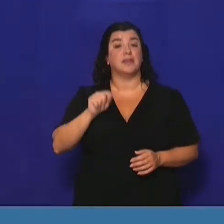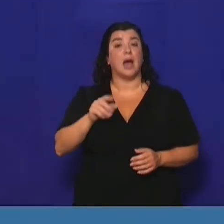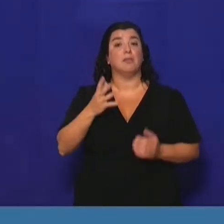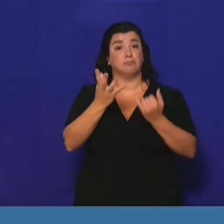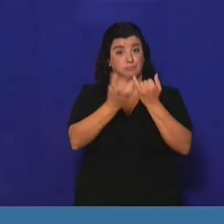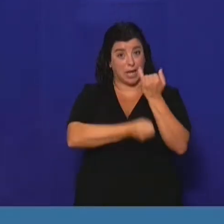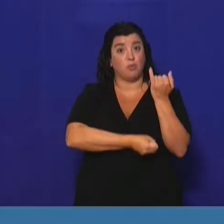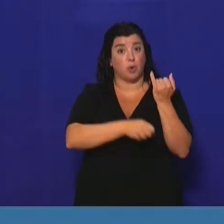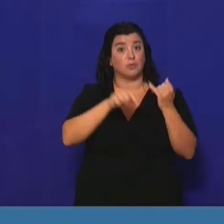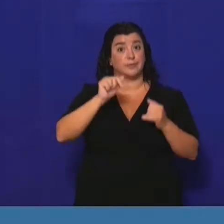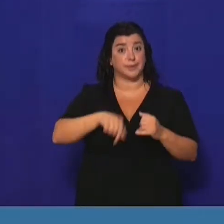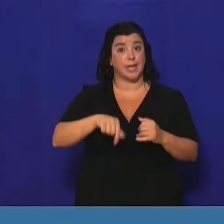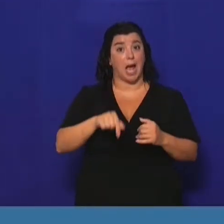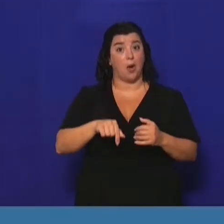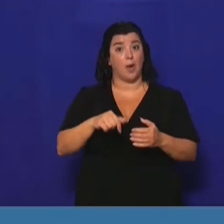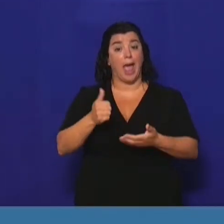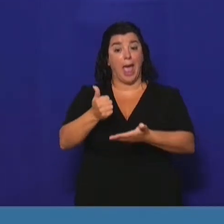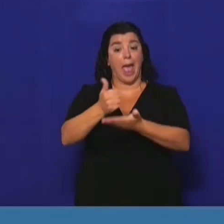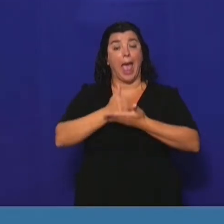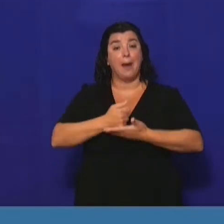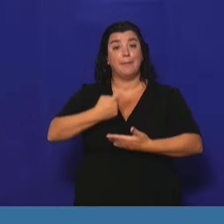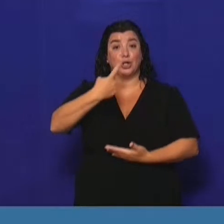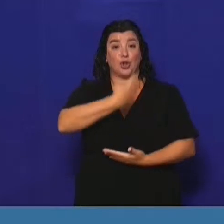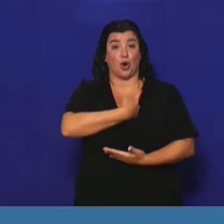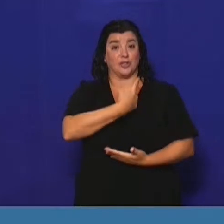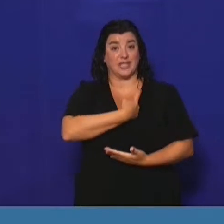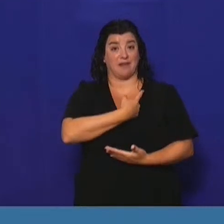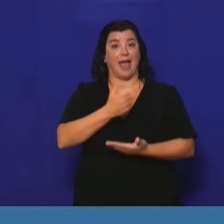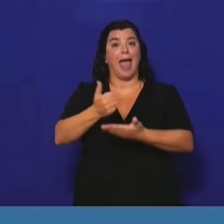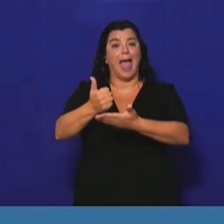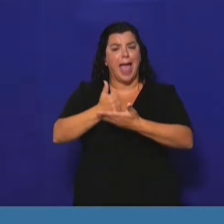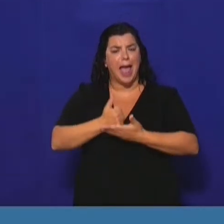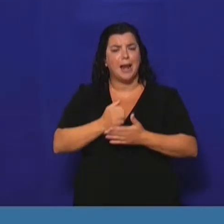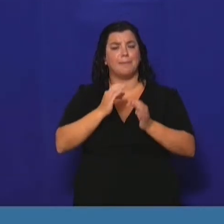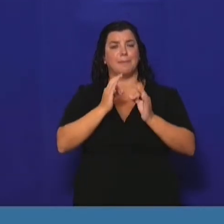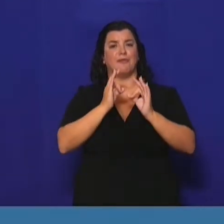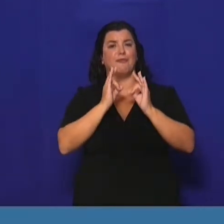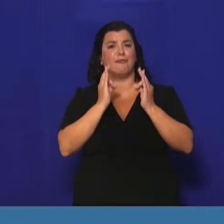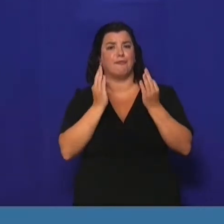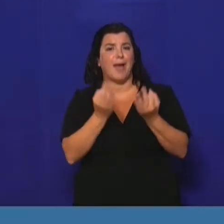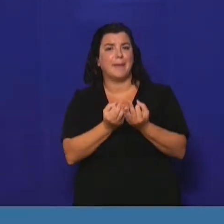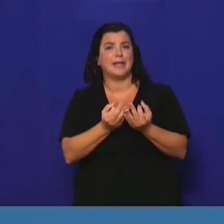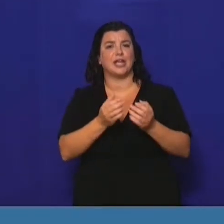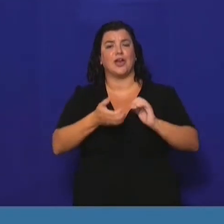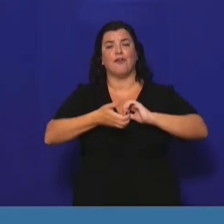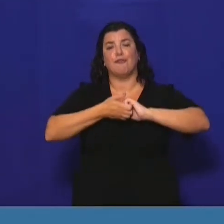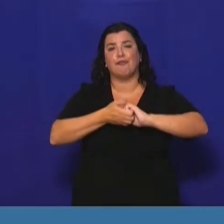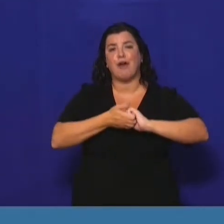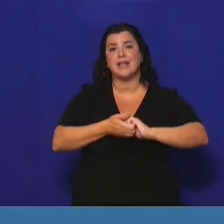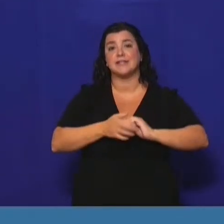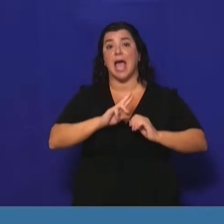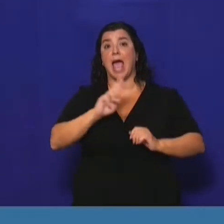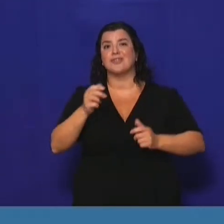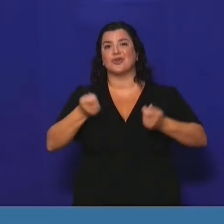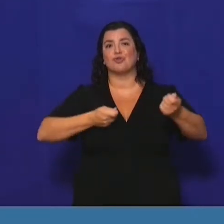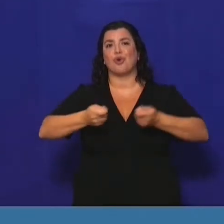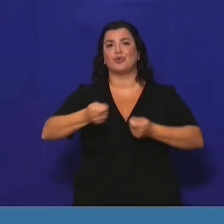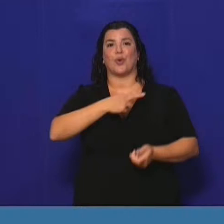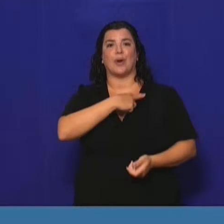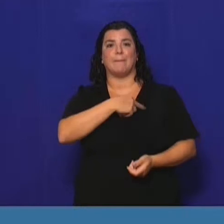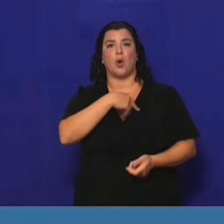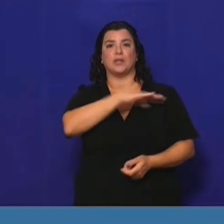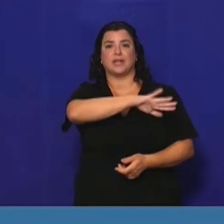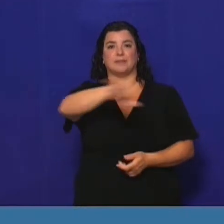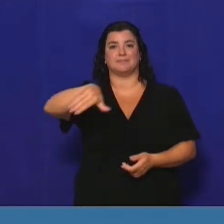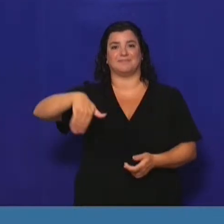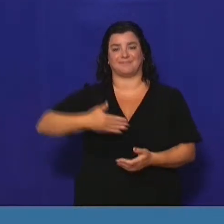helping yourself and also your friends and your colleagues and your family and also helping the control of COVID within